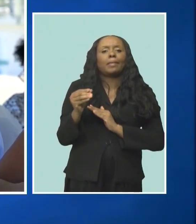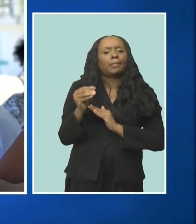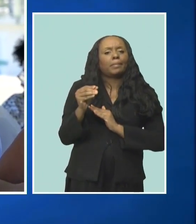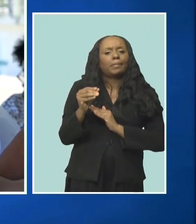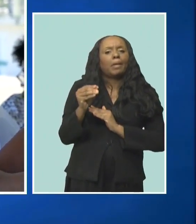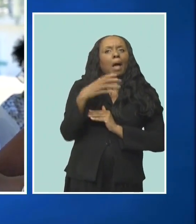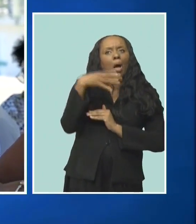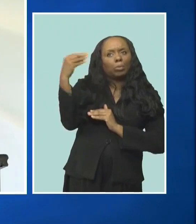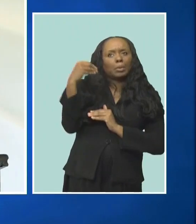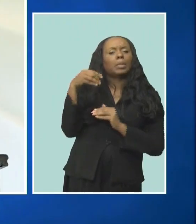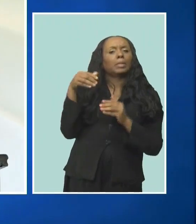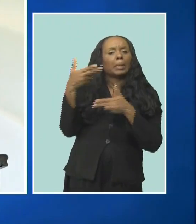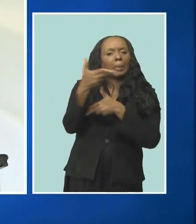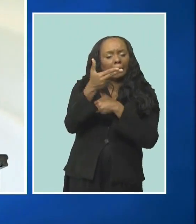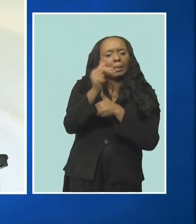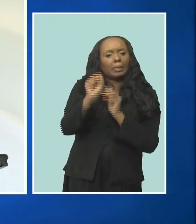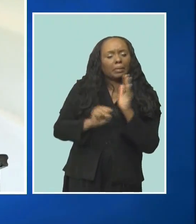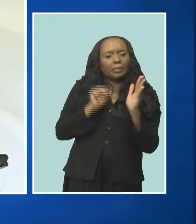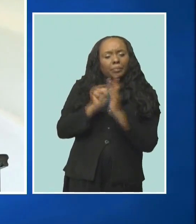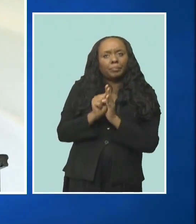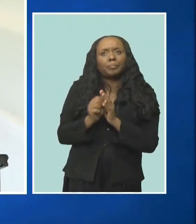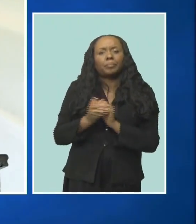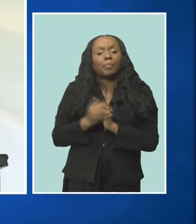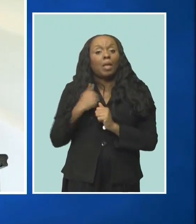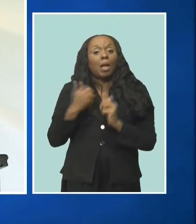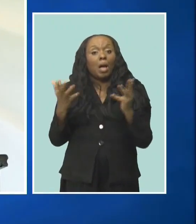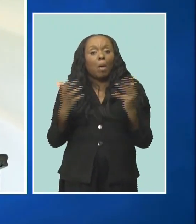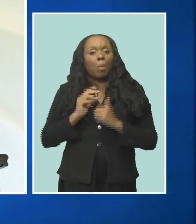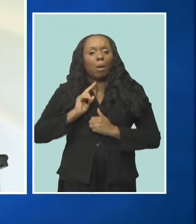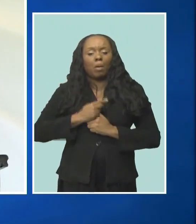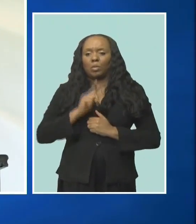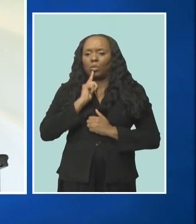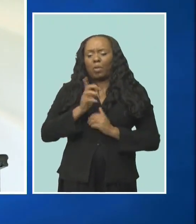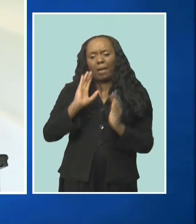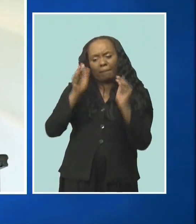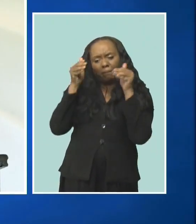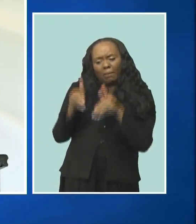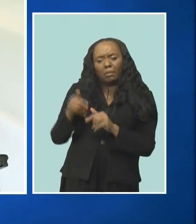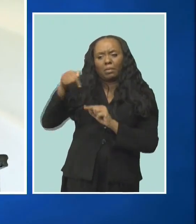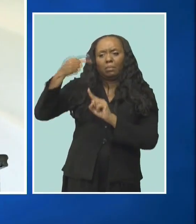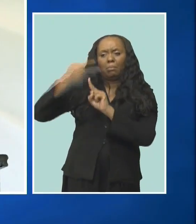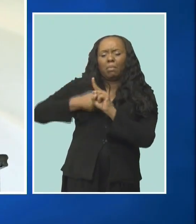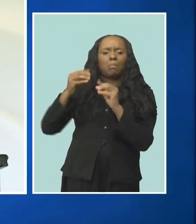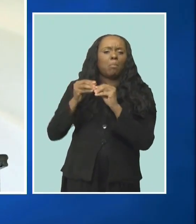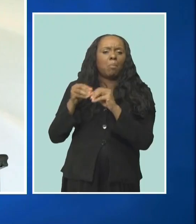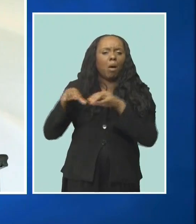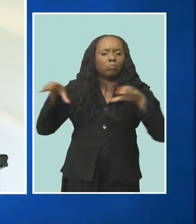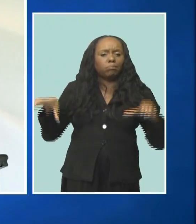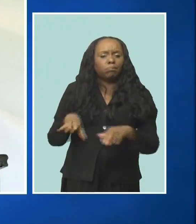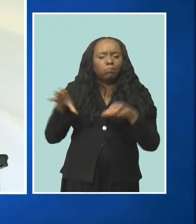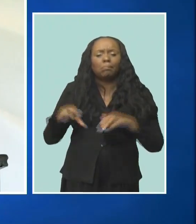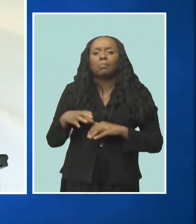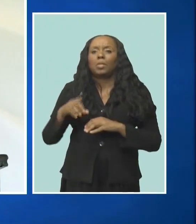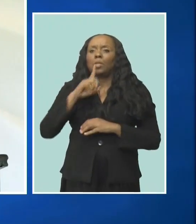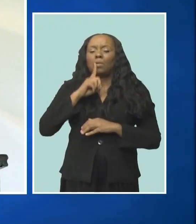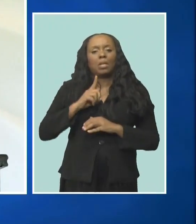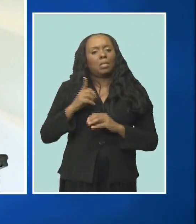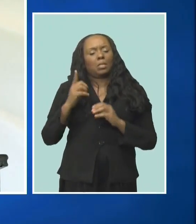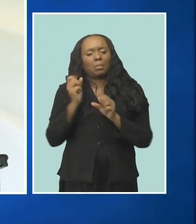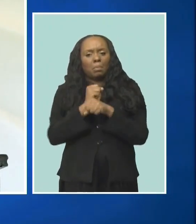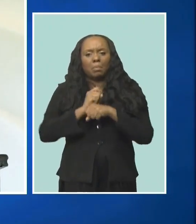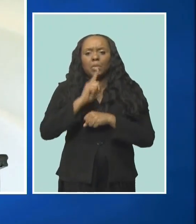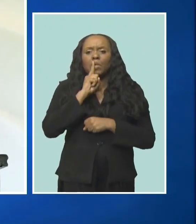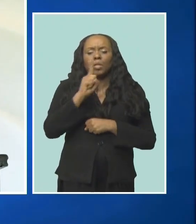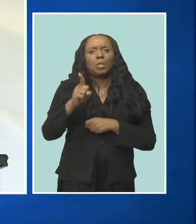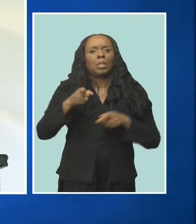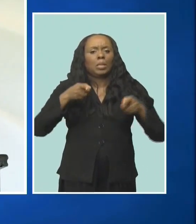Month, I would like us to commit to becoming more informed and more proactive in the approaches that we take to dealing with coastal